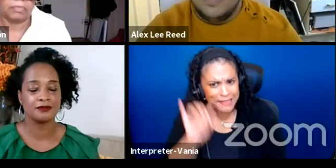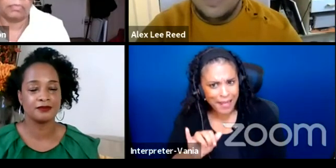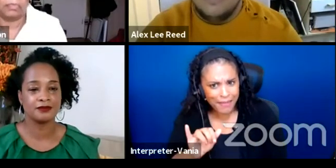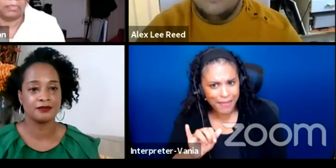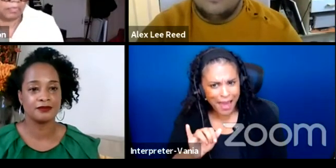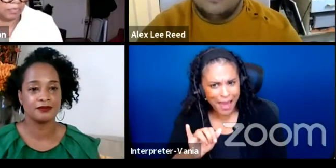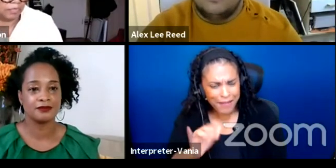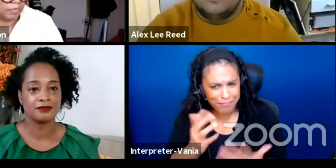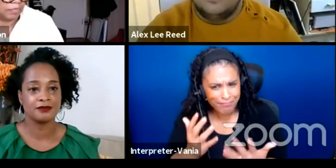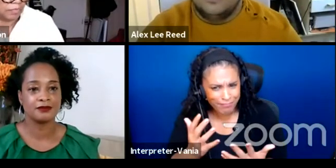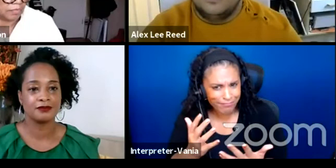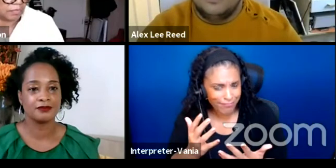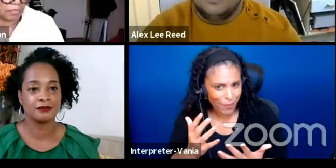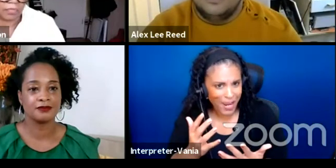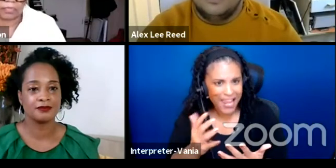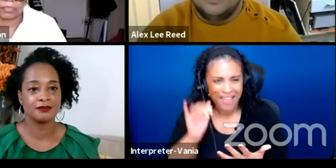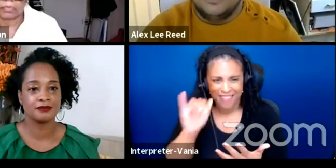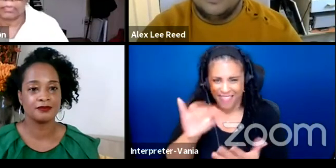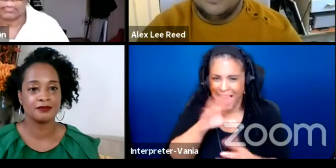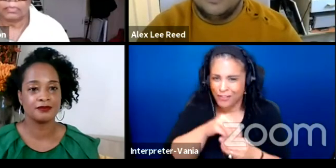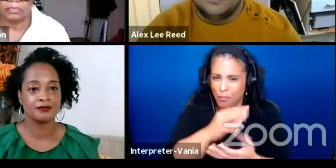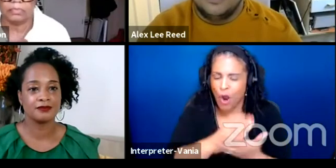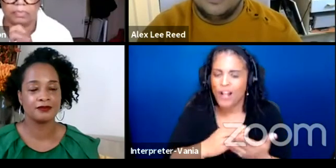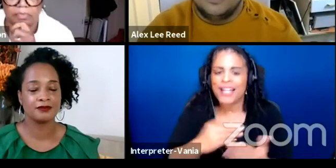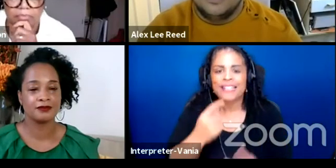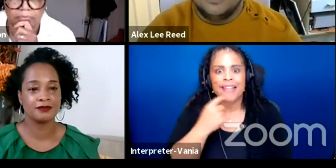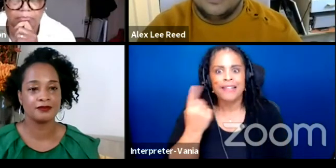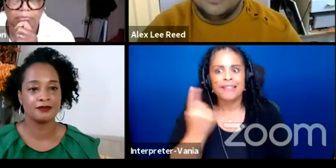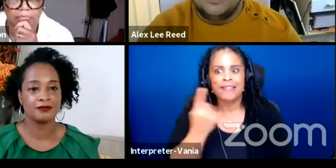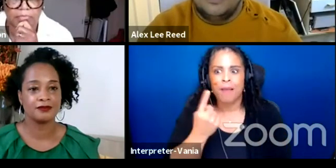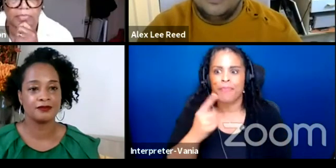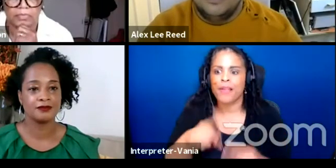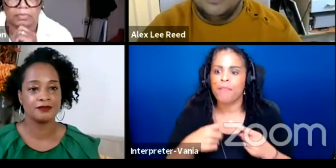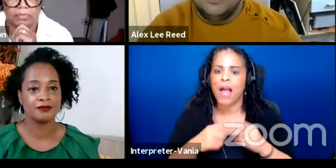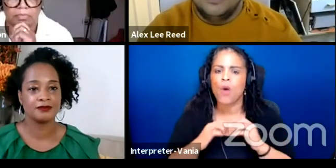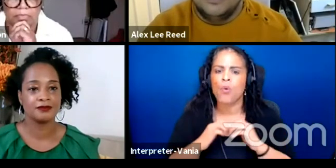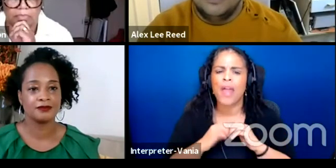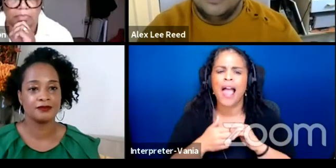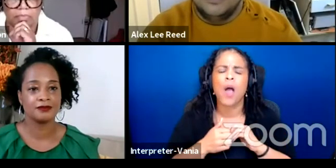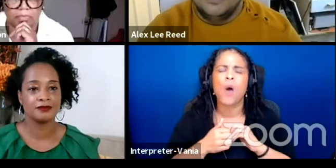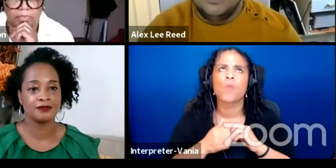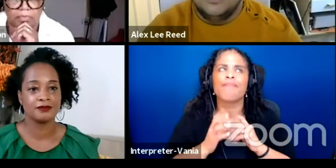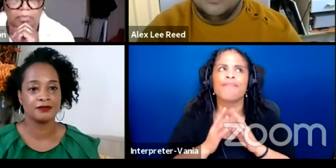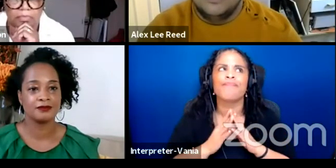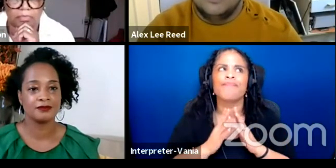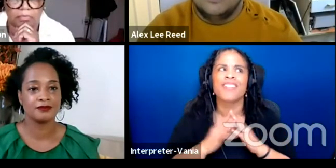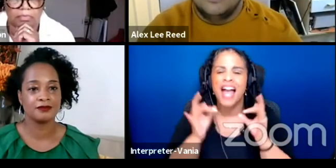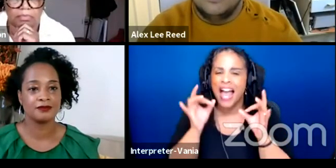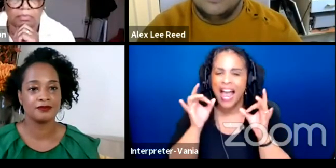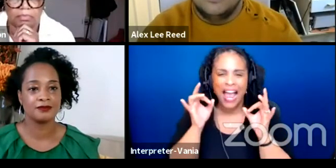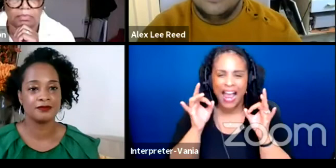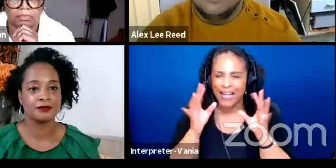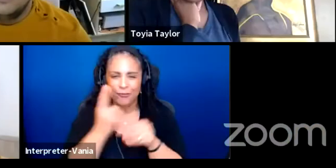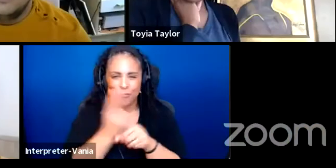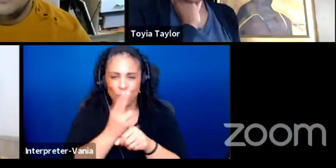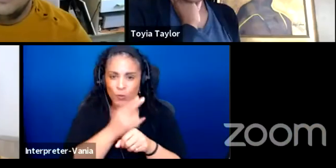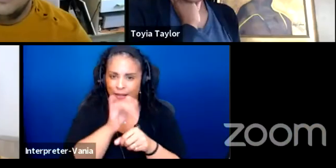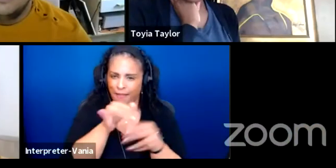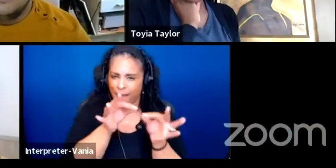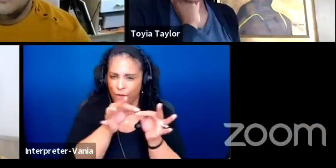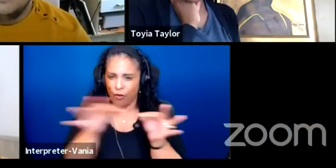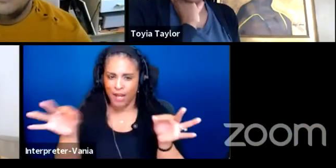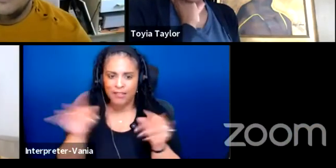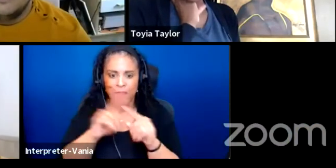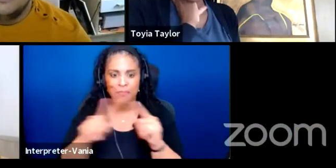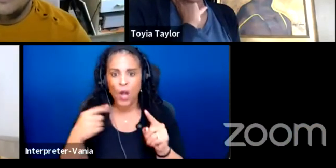of it says something about how, I hate this phrase in some ways, that we've